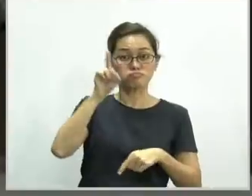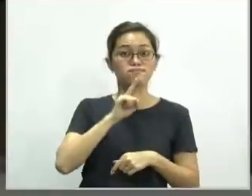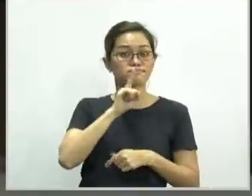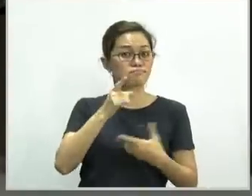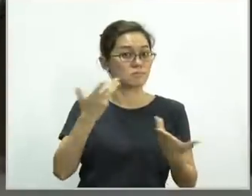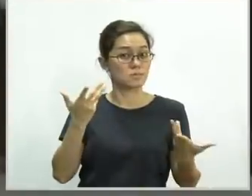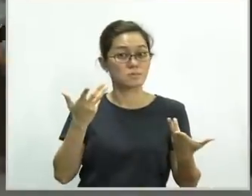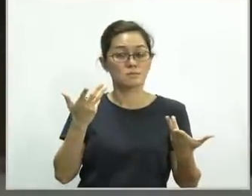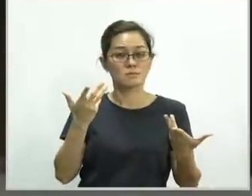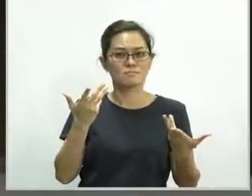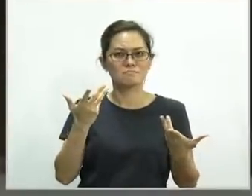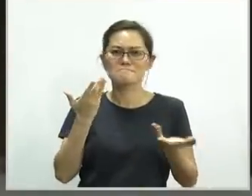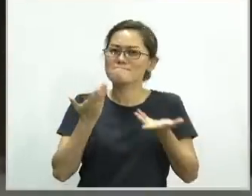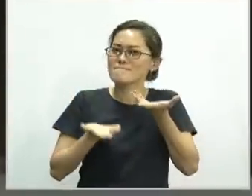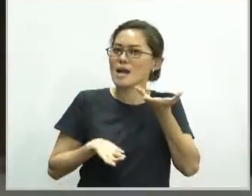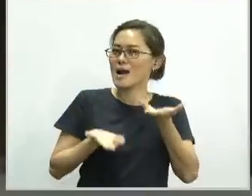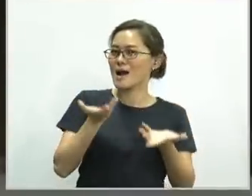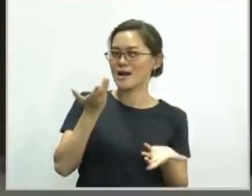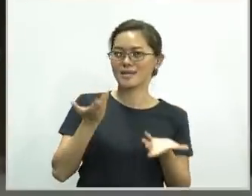then perhaps tonight,